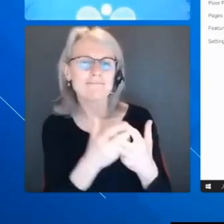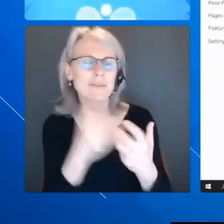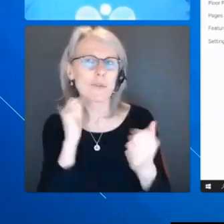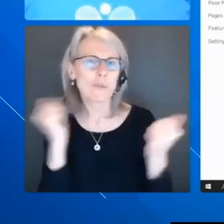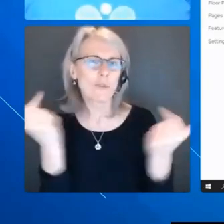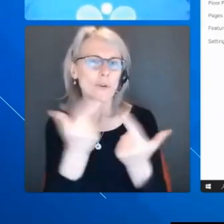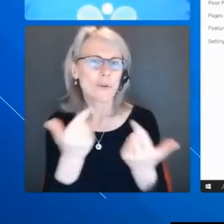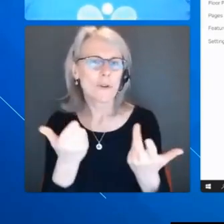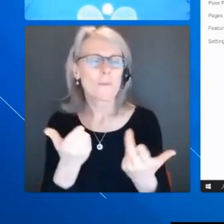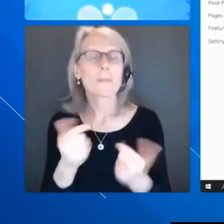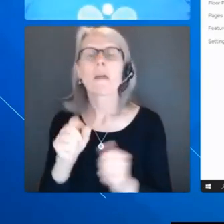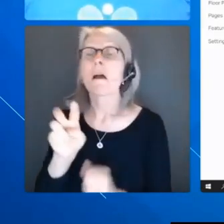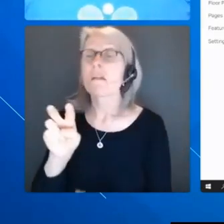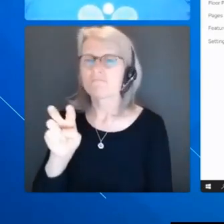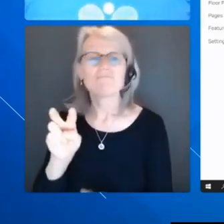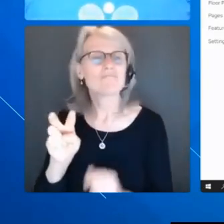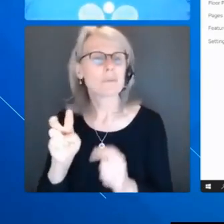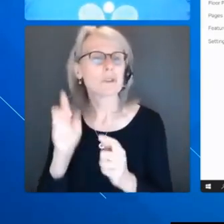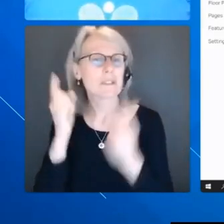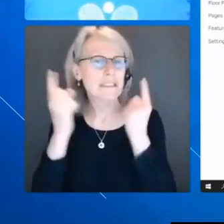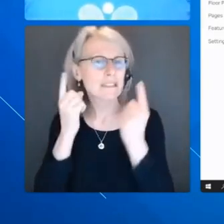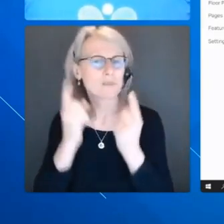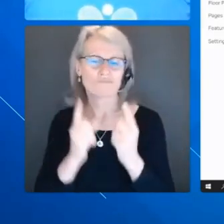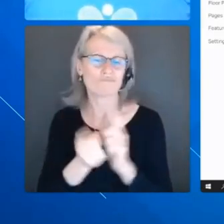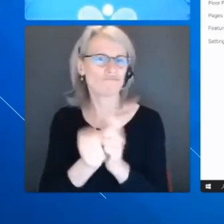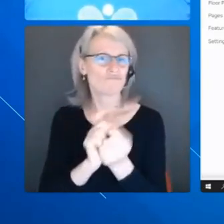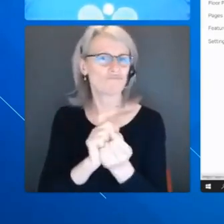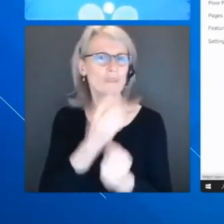you of that and that you may want to consider changing it.